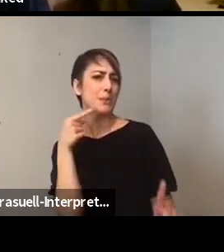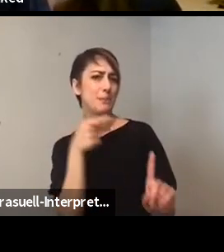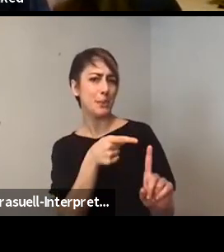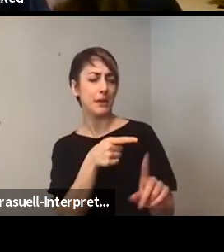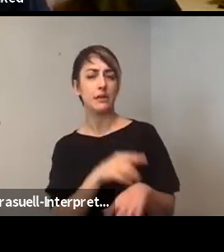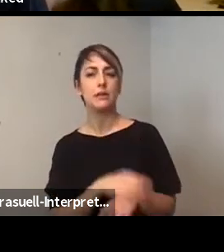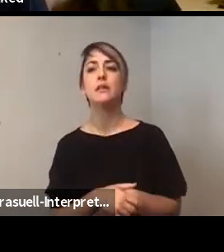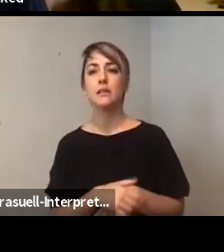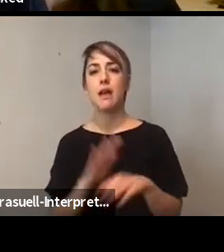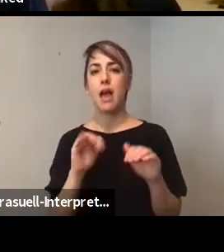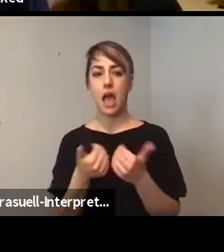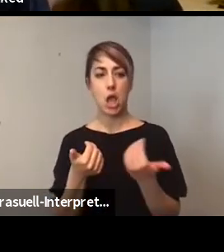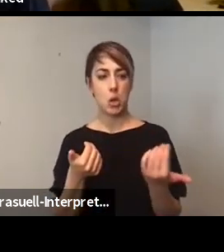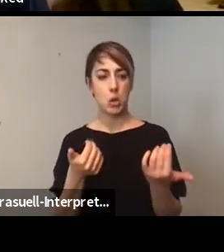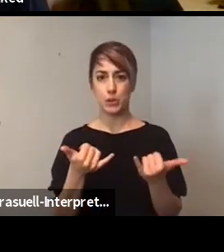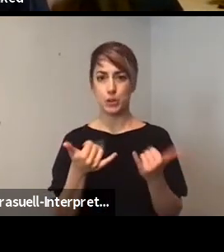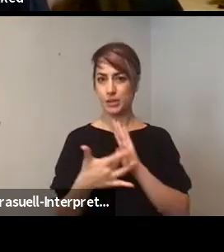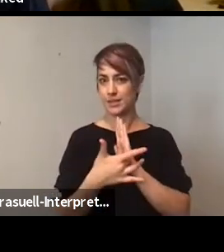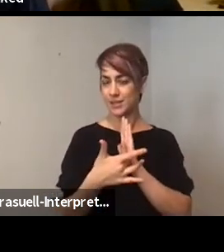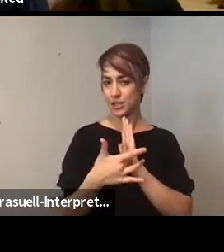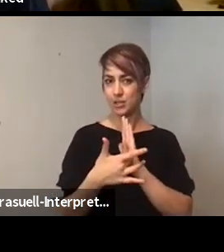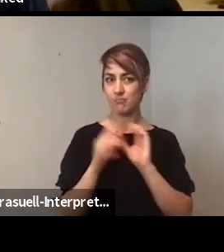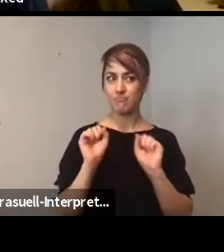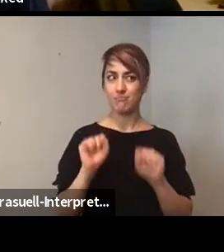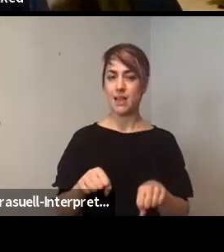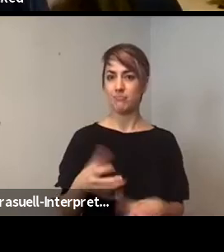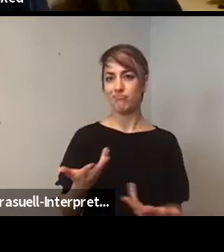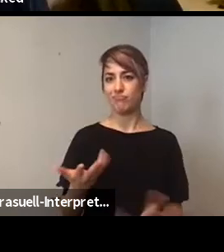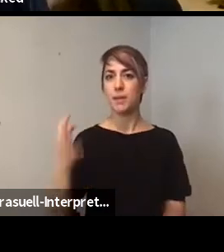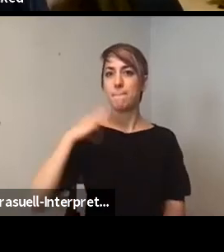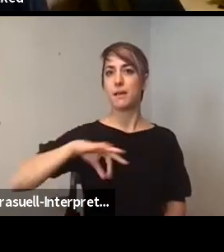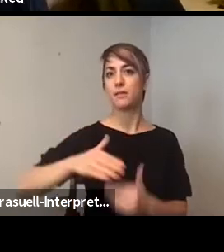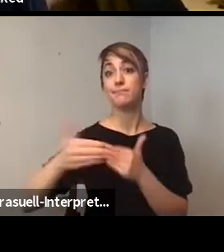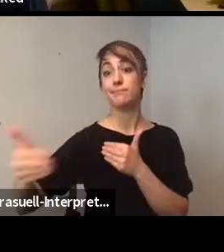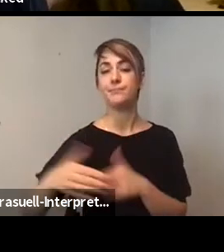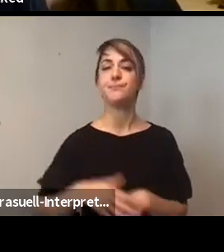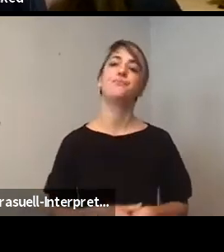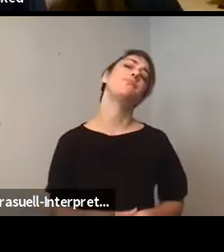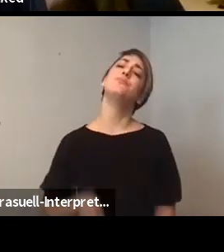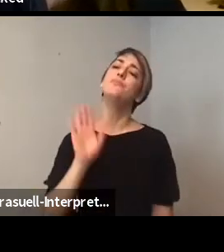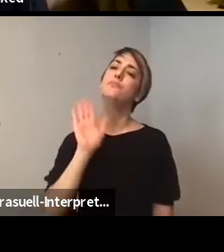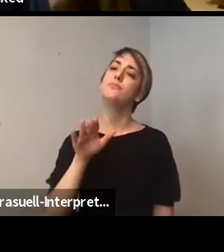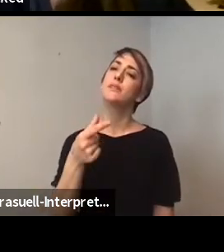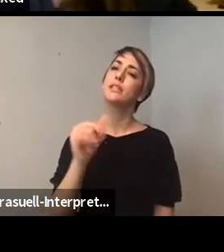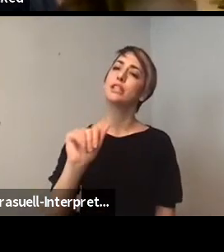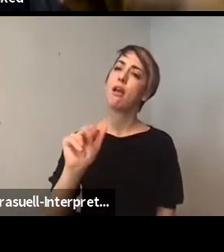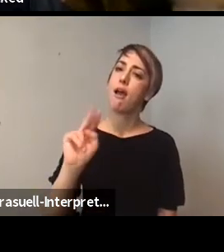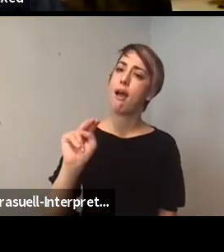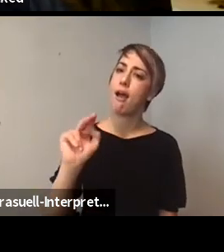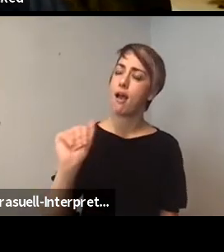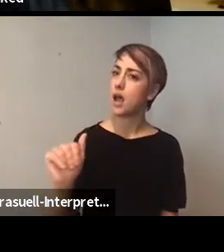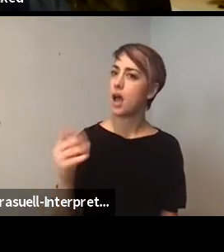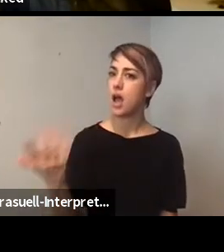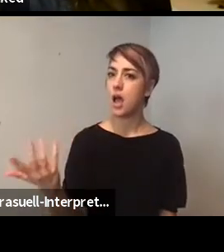kind of technology. Gianna, how about you? Is there something you're going to take forward from this